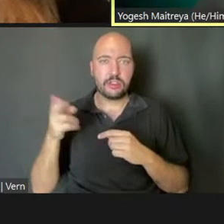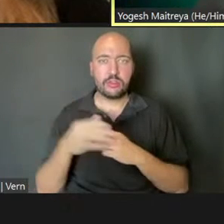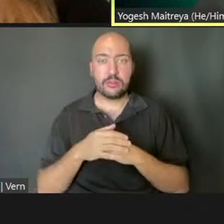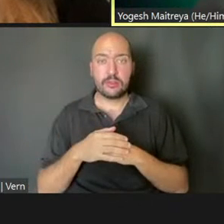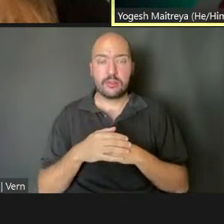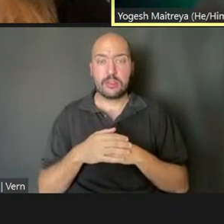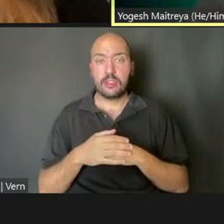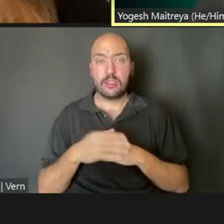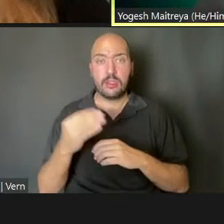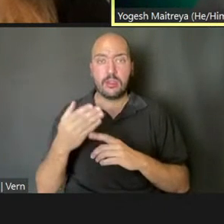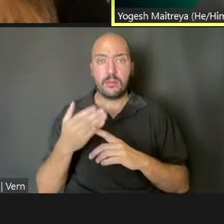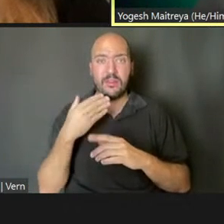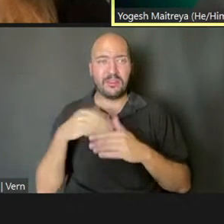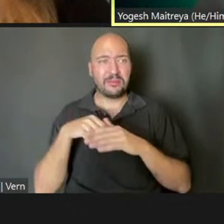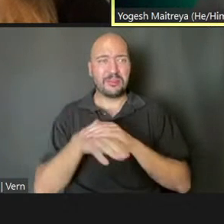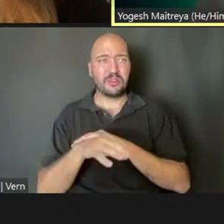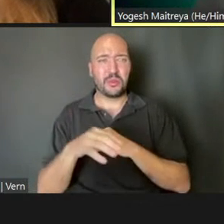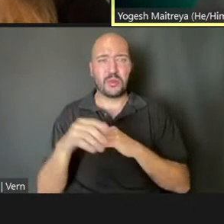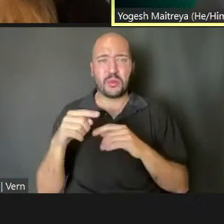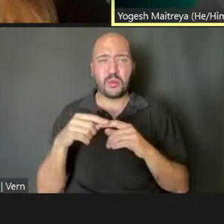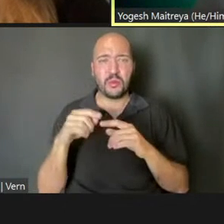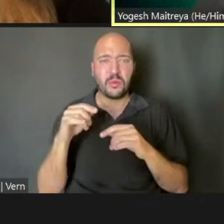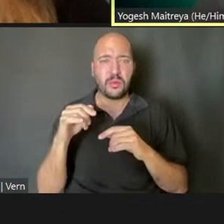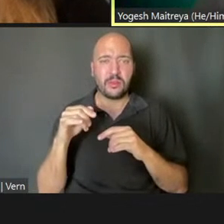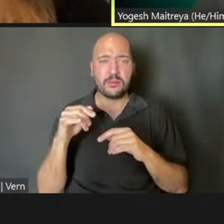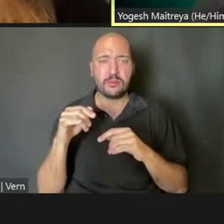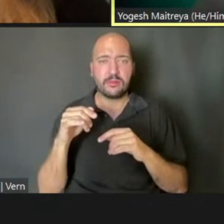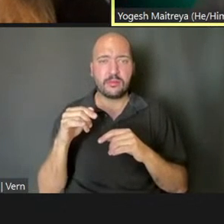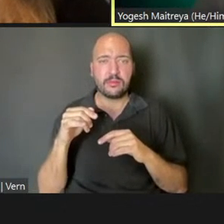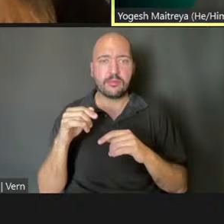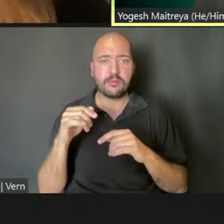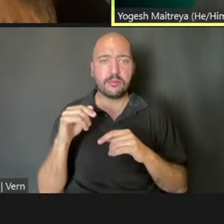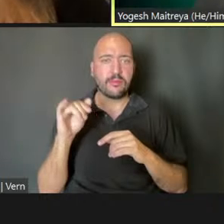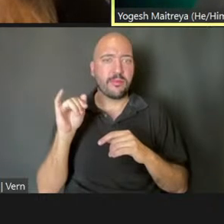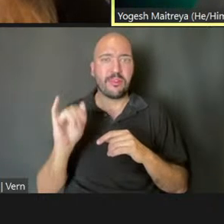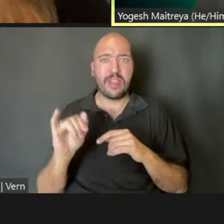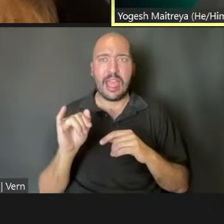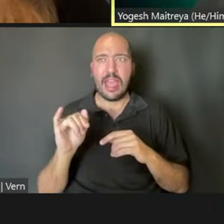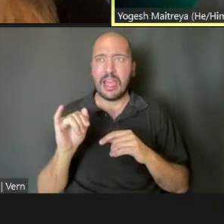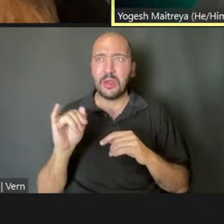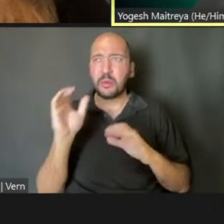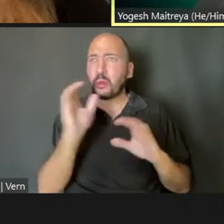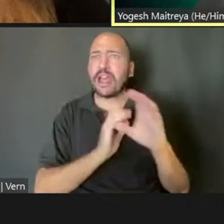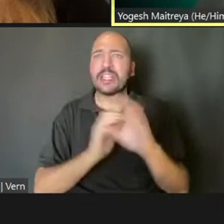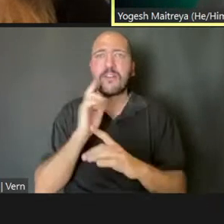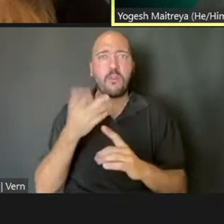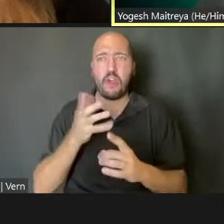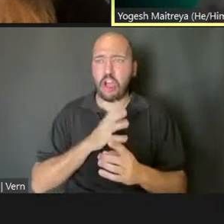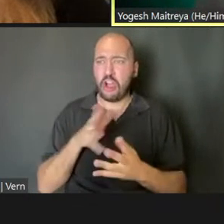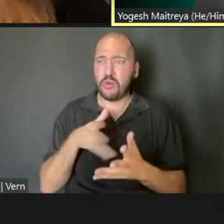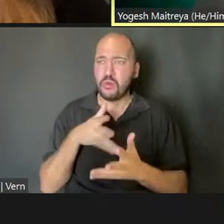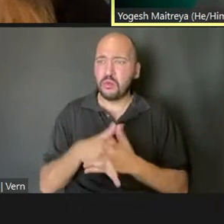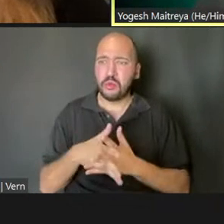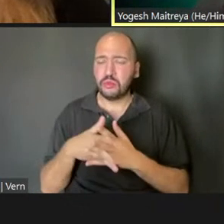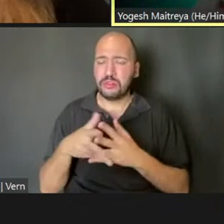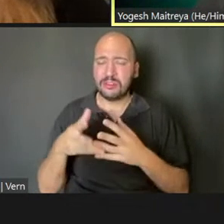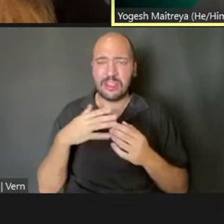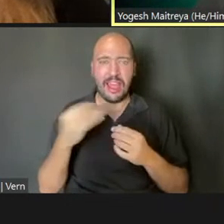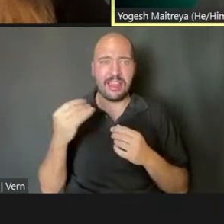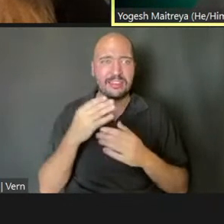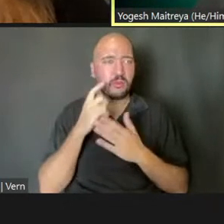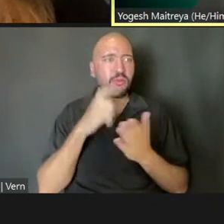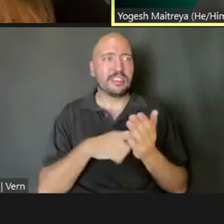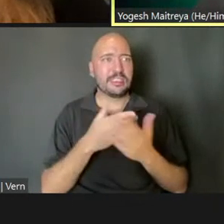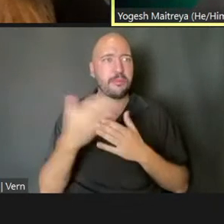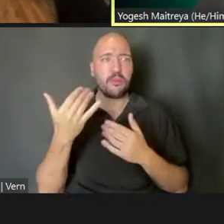and before coming into the quest for our roots, and before we realize that there is